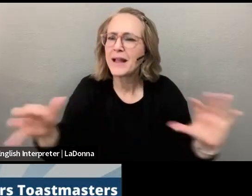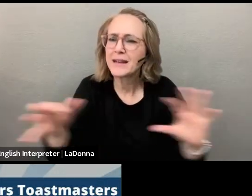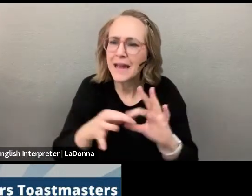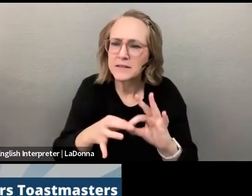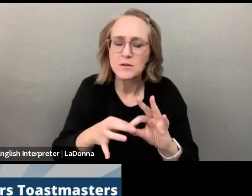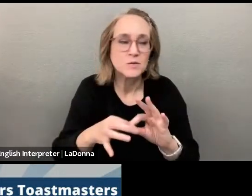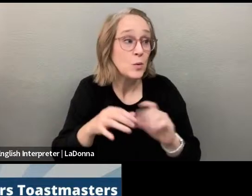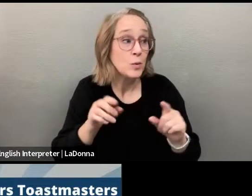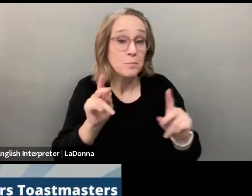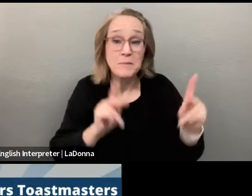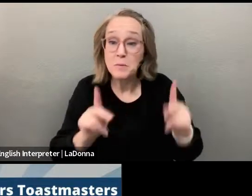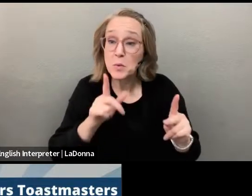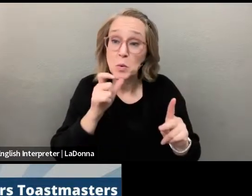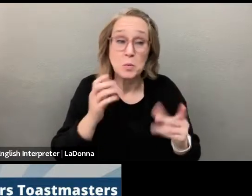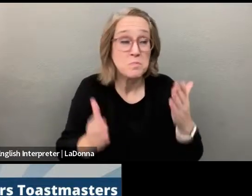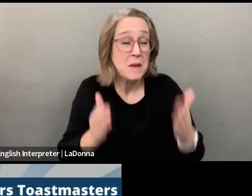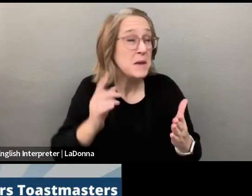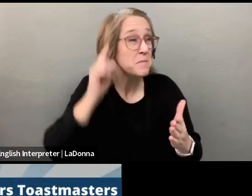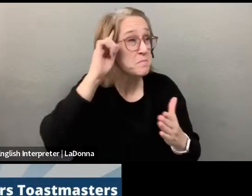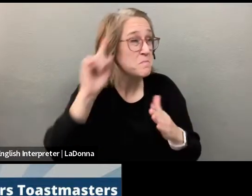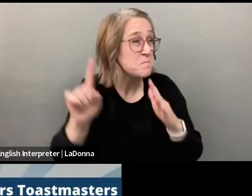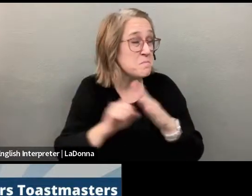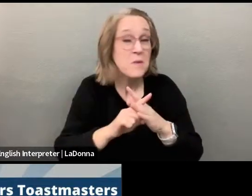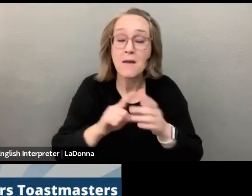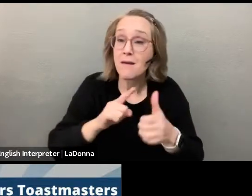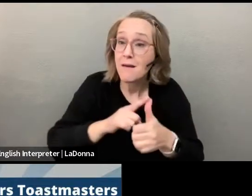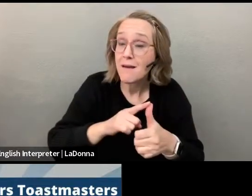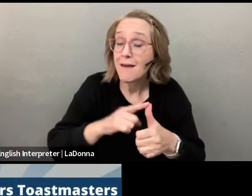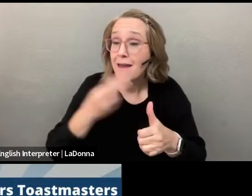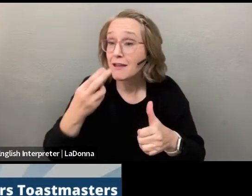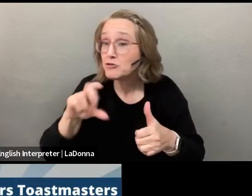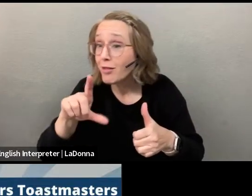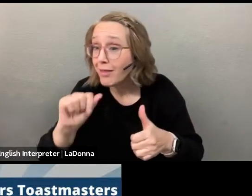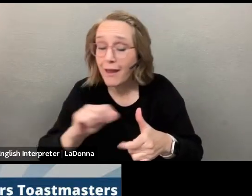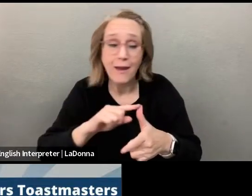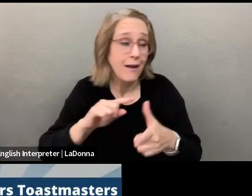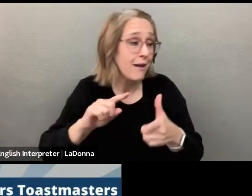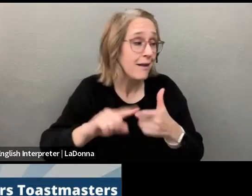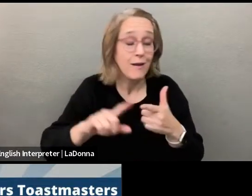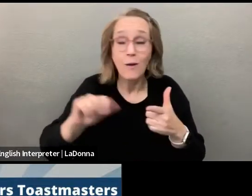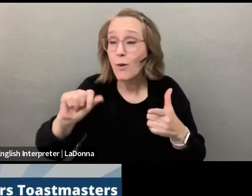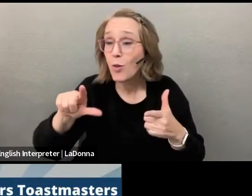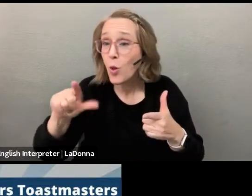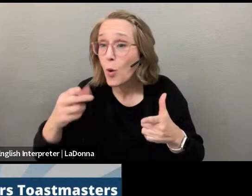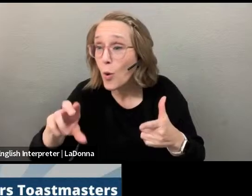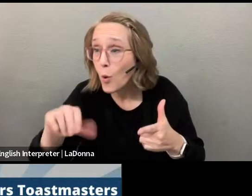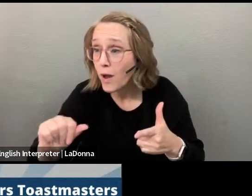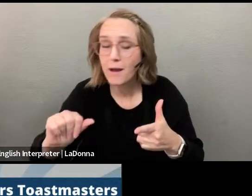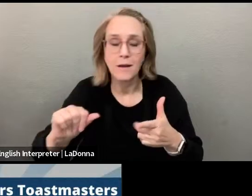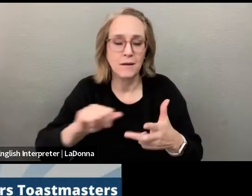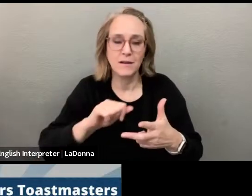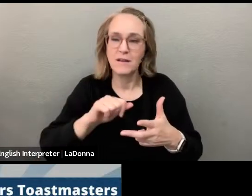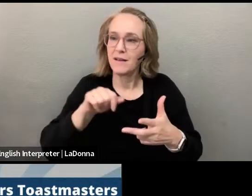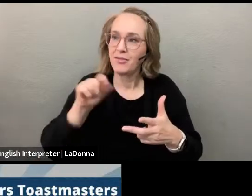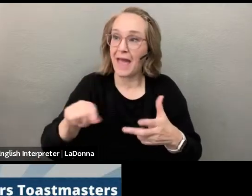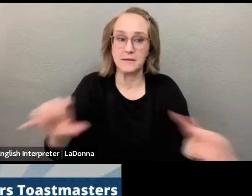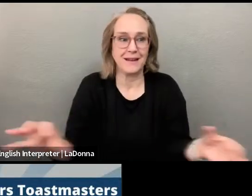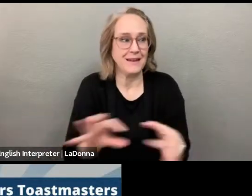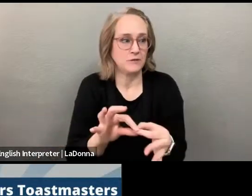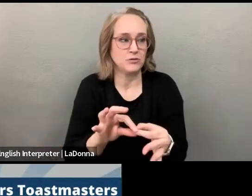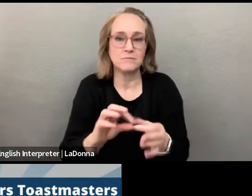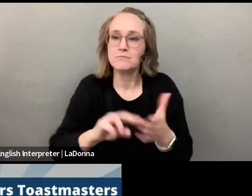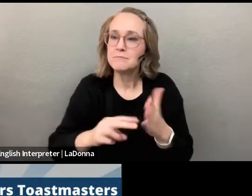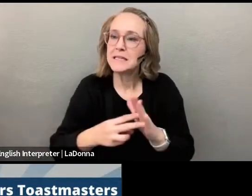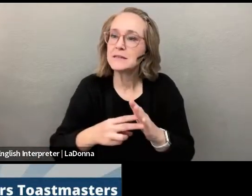Aloha chapters. It's 2 more opportunities in the month to just practice being assertive, practice